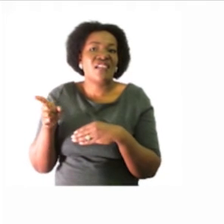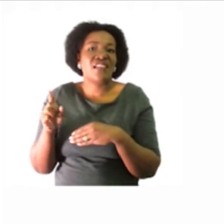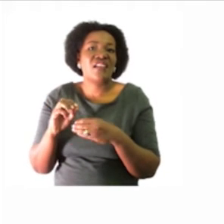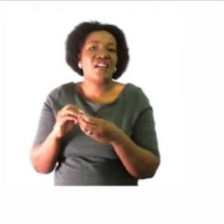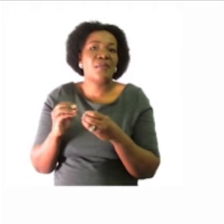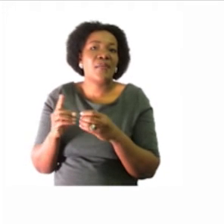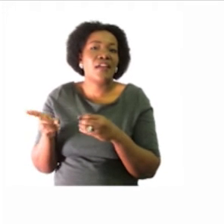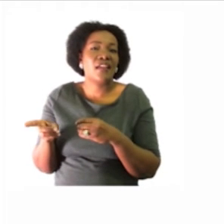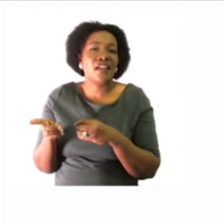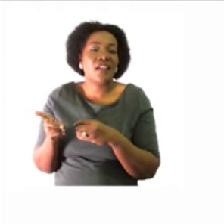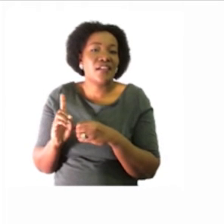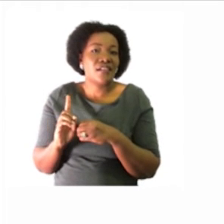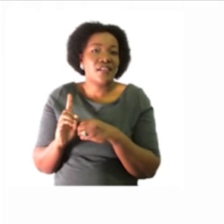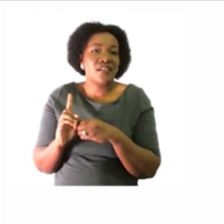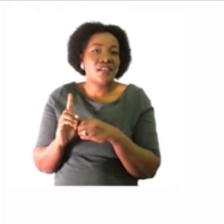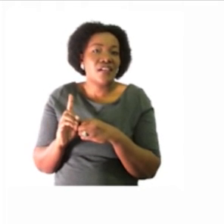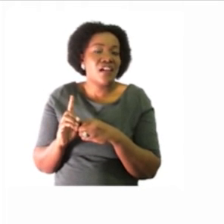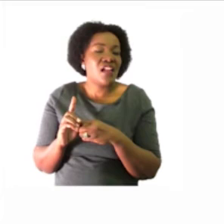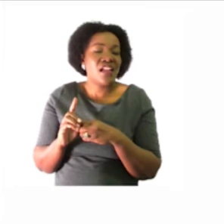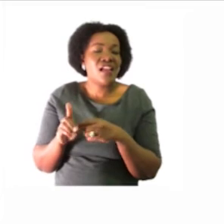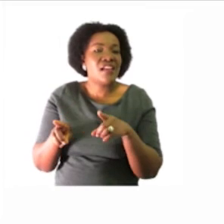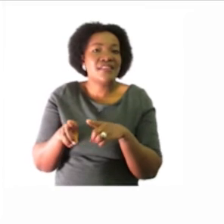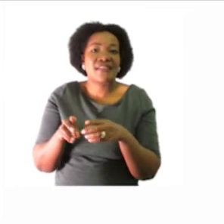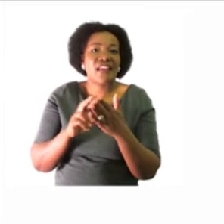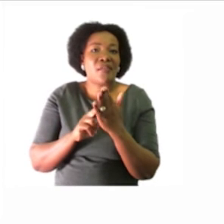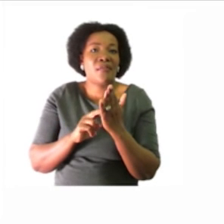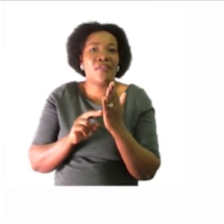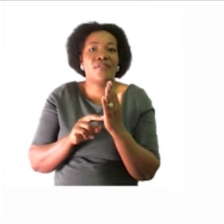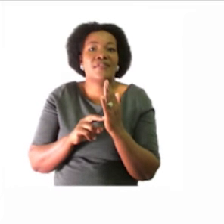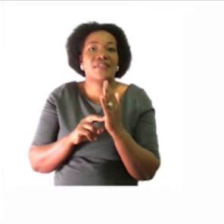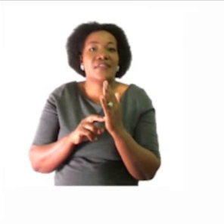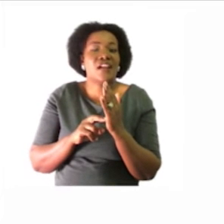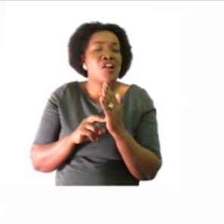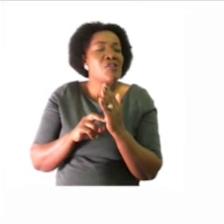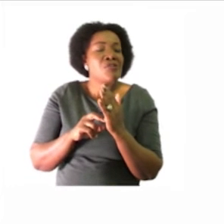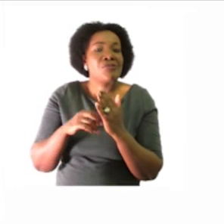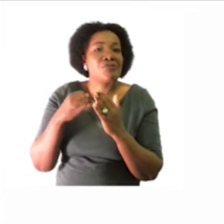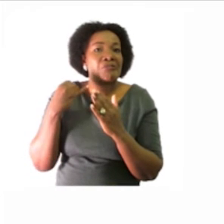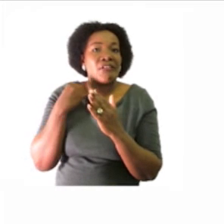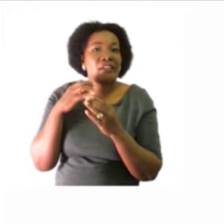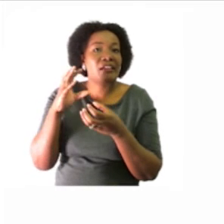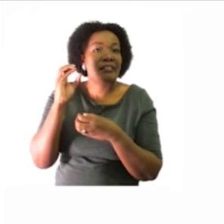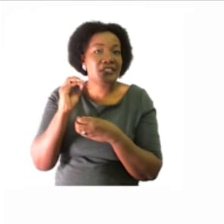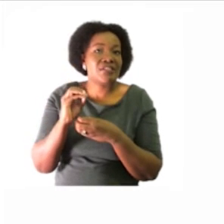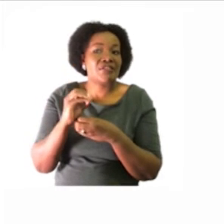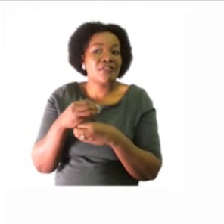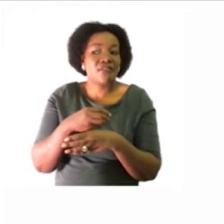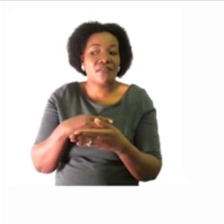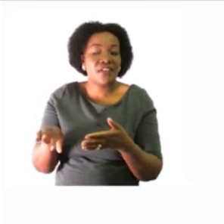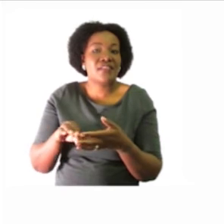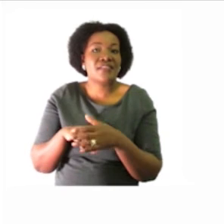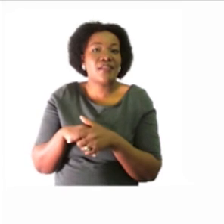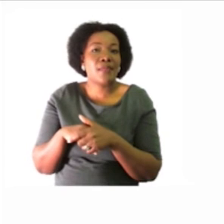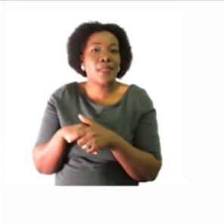What are we supposed to do there? The same rule applies. Kill the 0. But since the